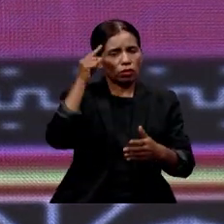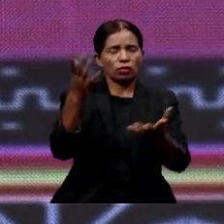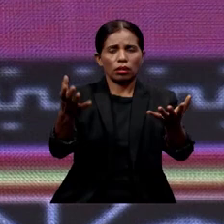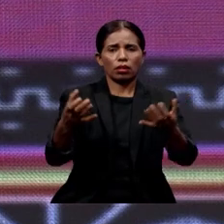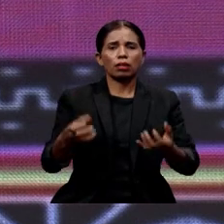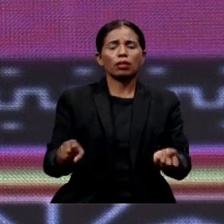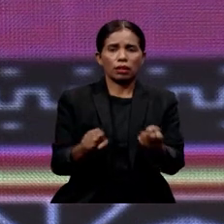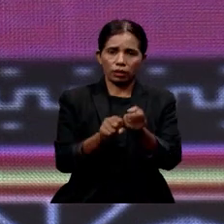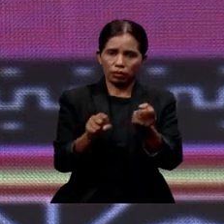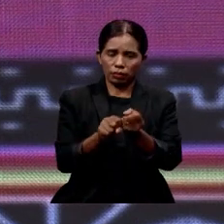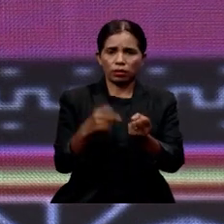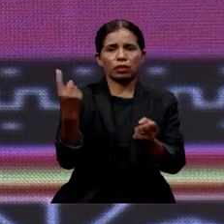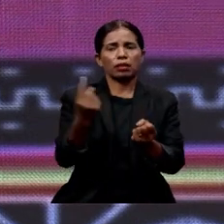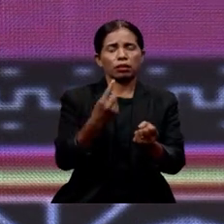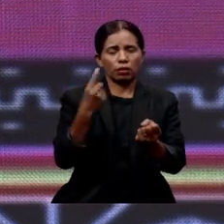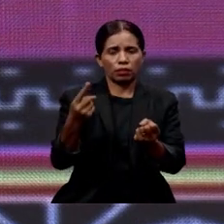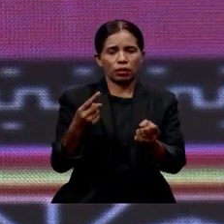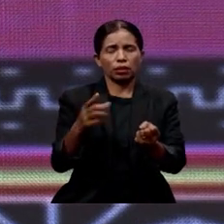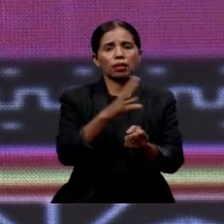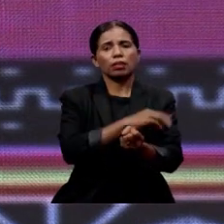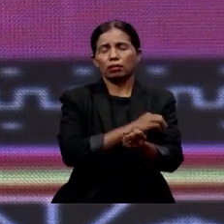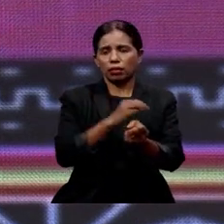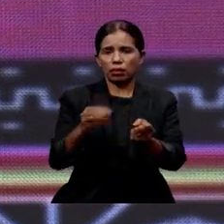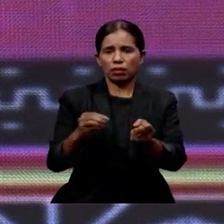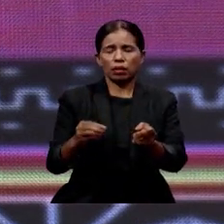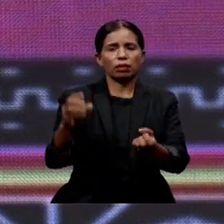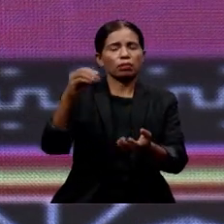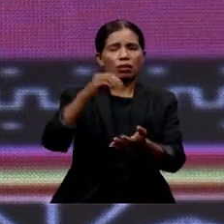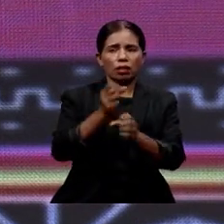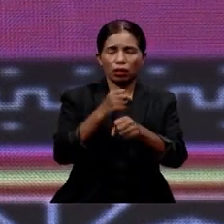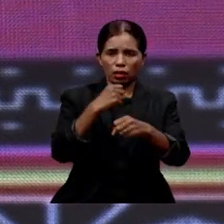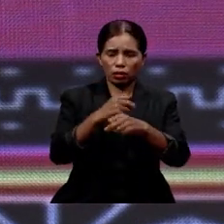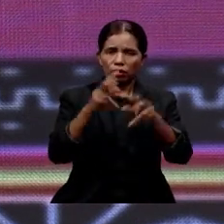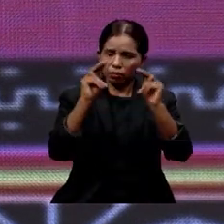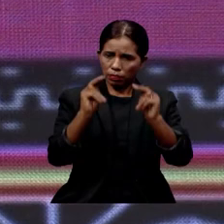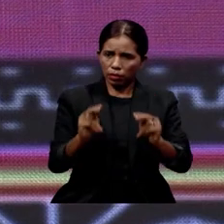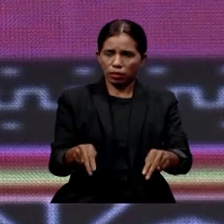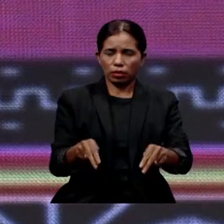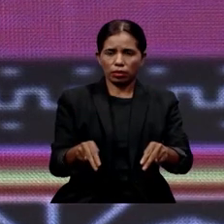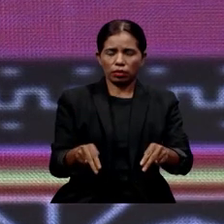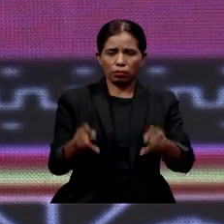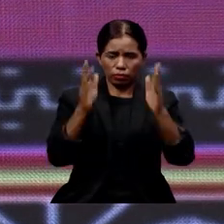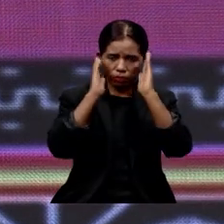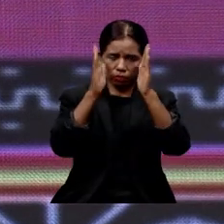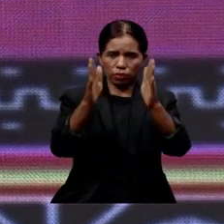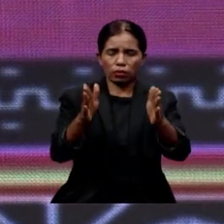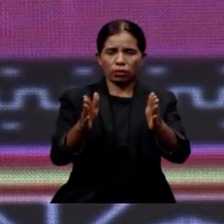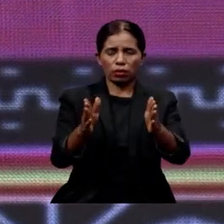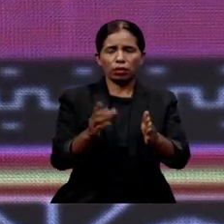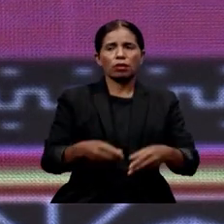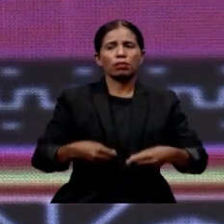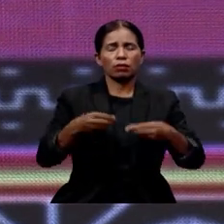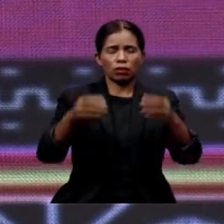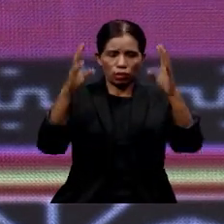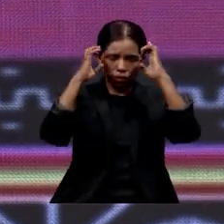lead this transformation, to create the necessary infrastructure, to provide